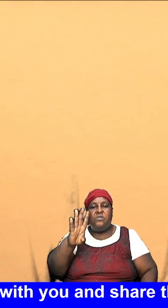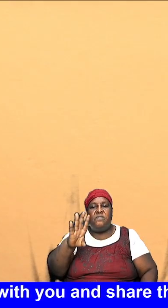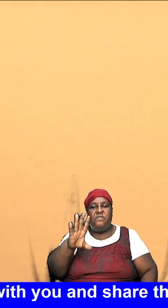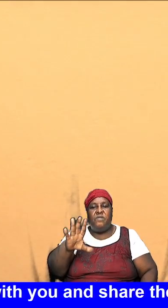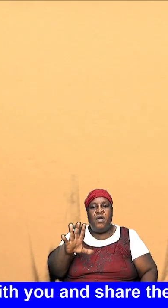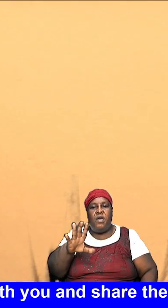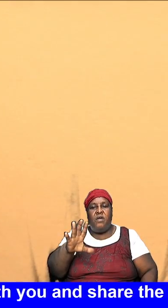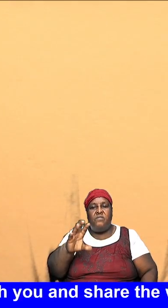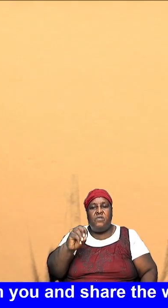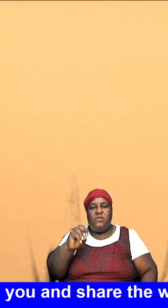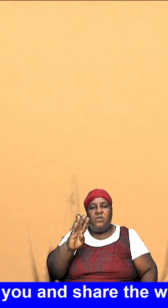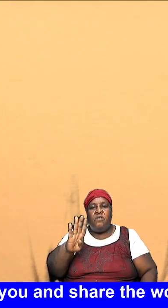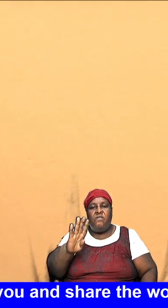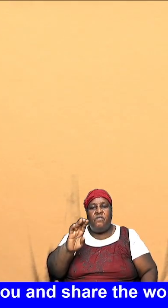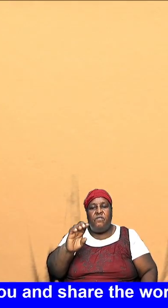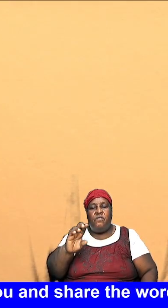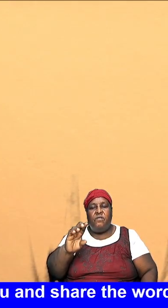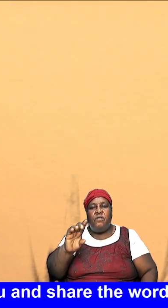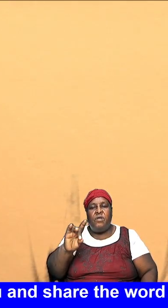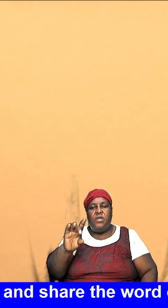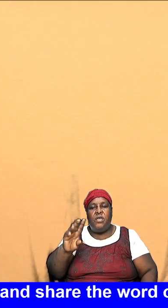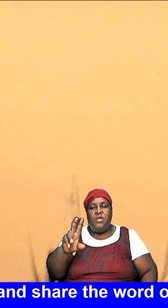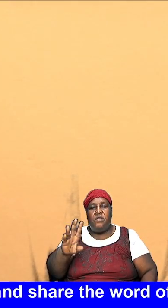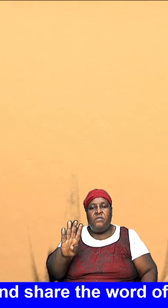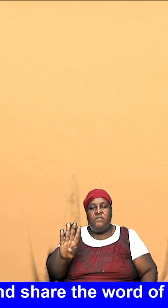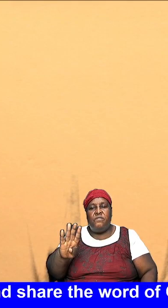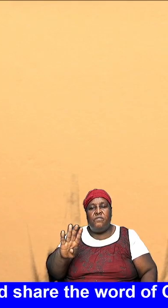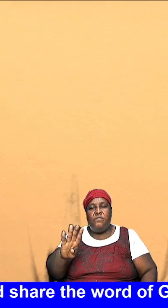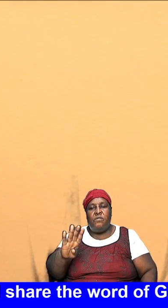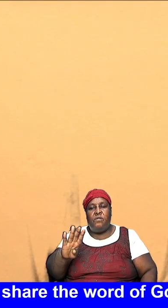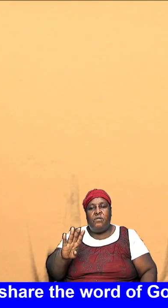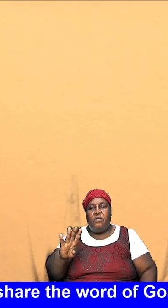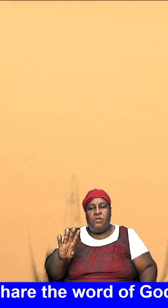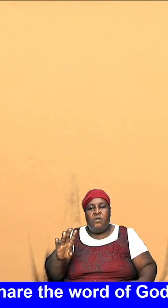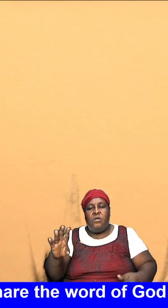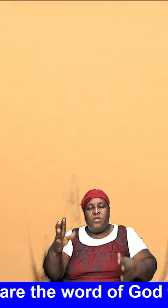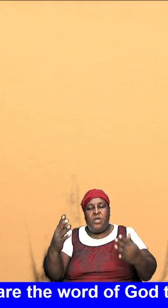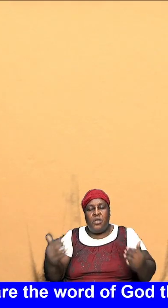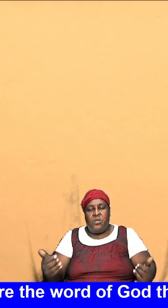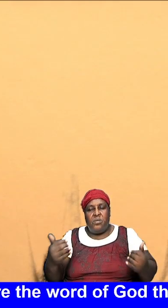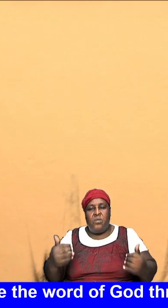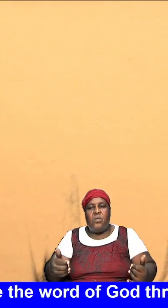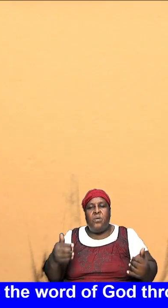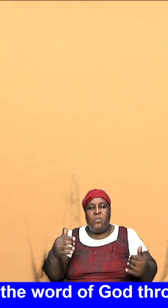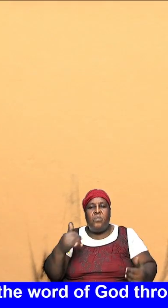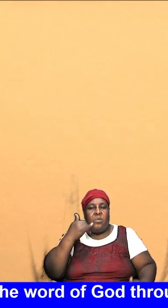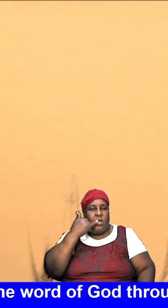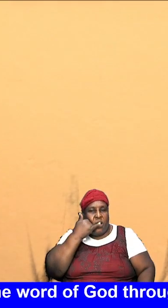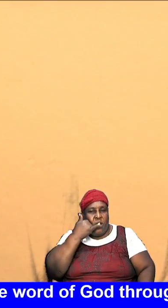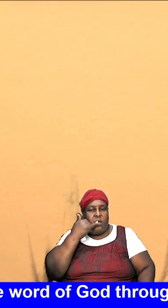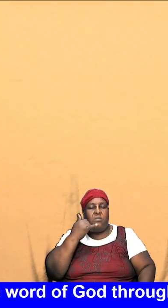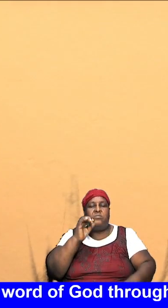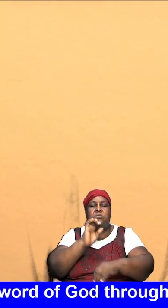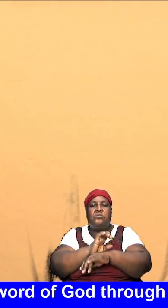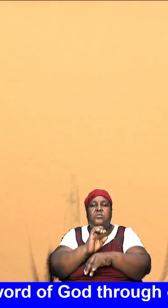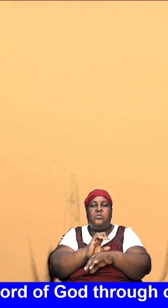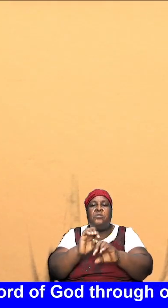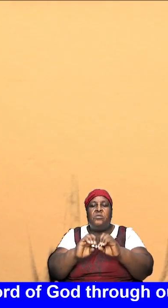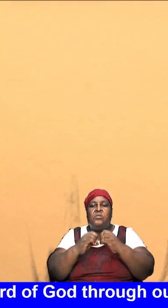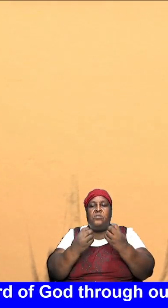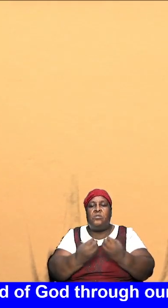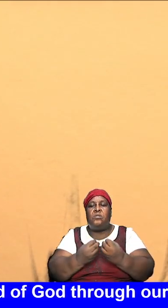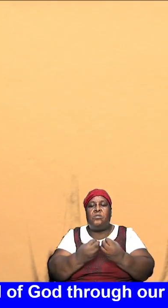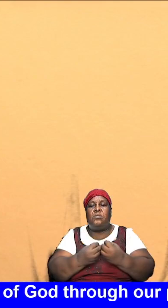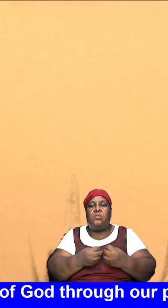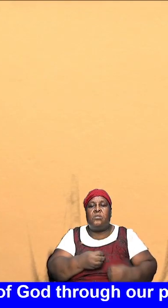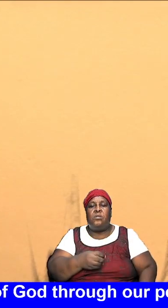number is now restored, and you can now contact the church office at that number. So